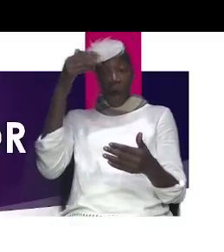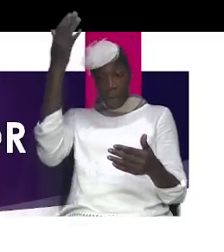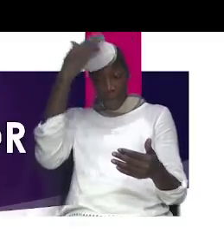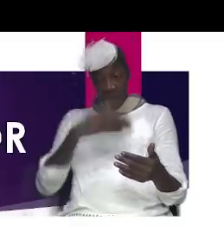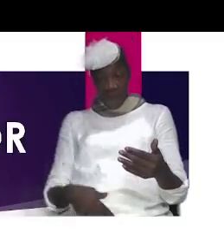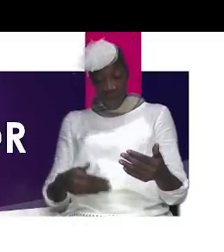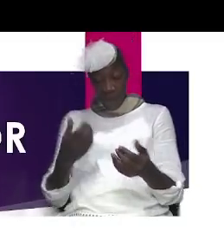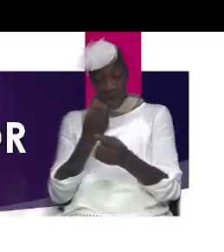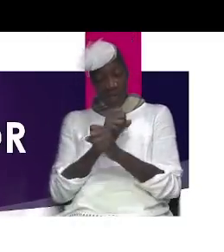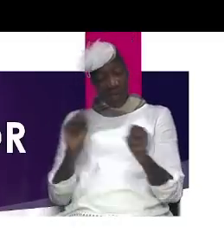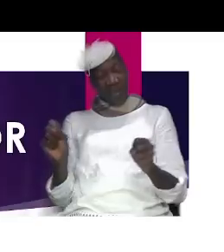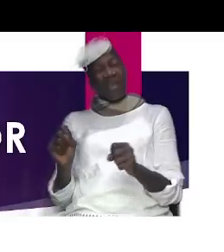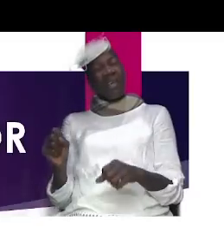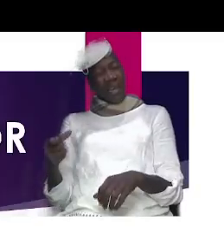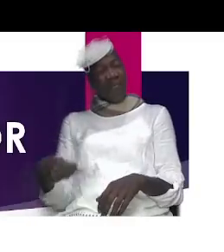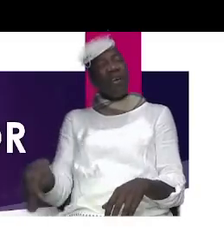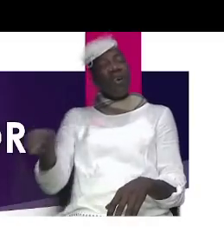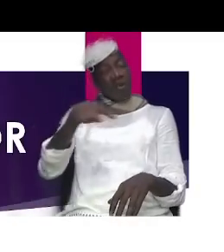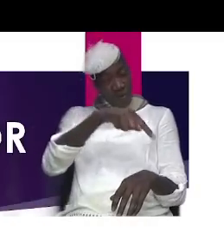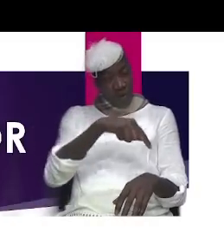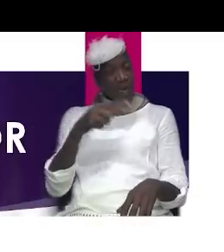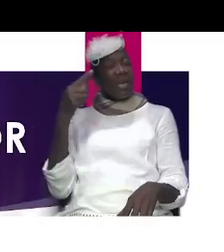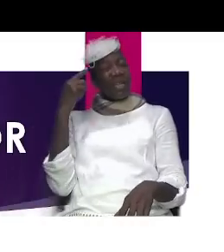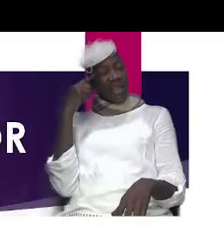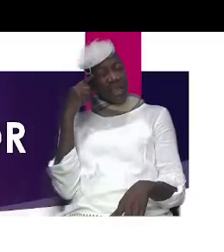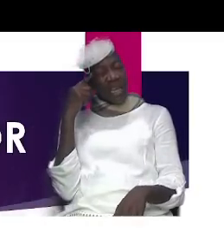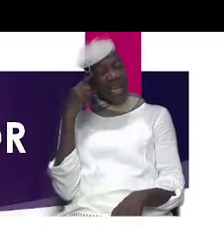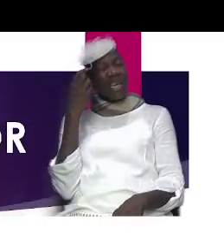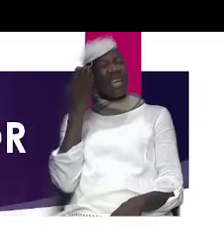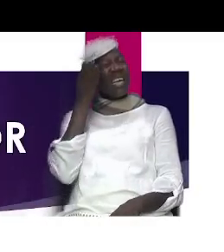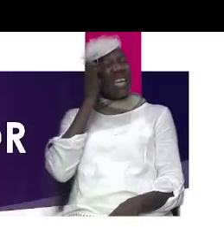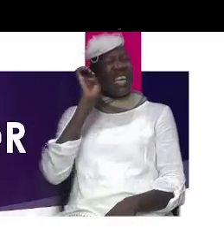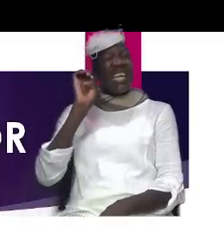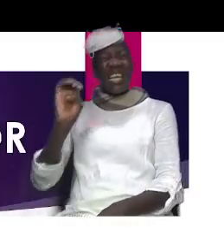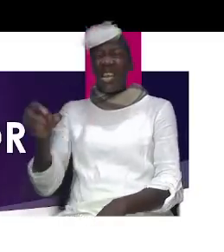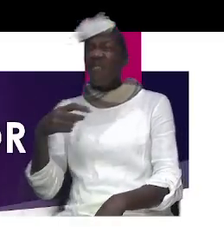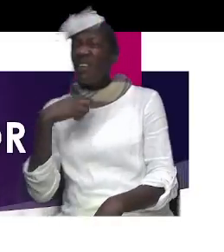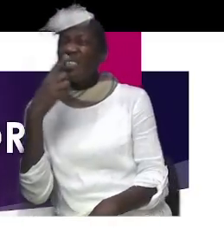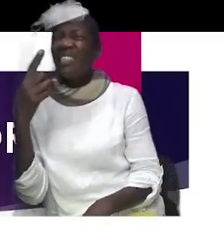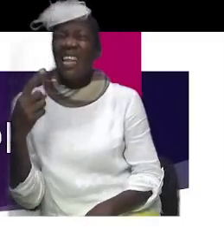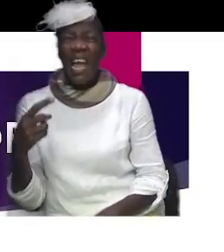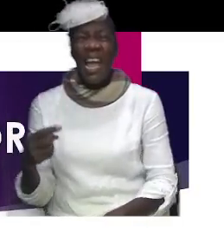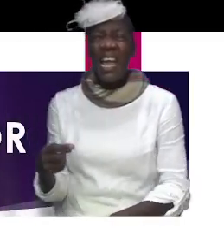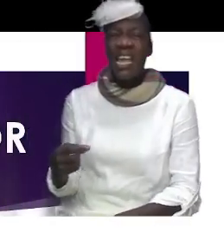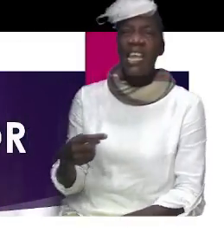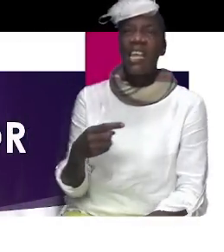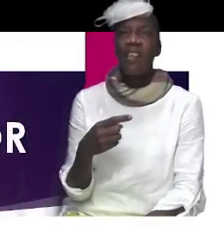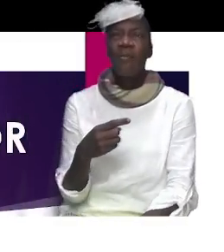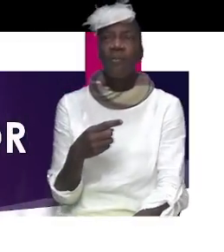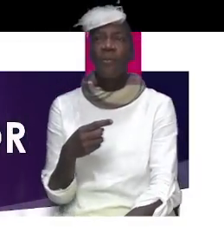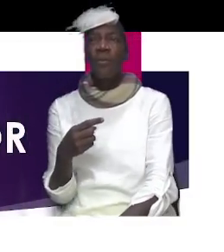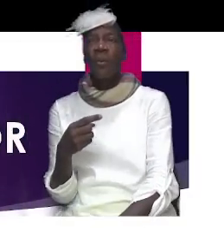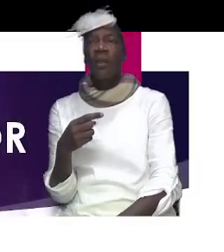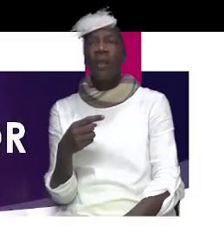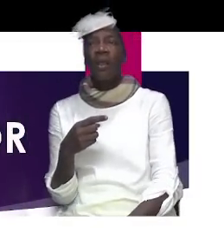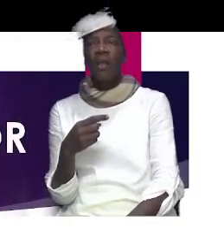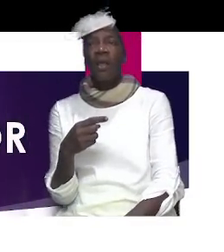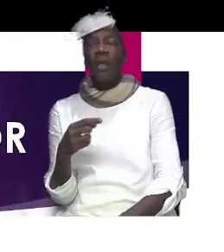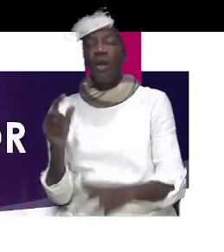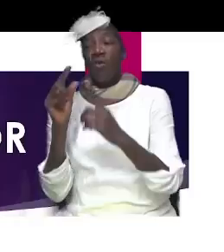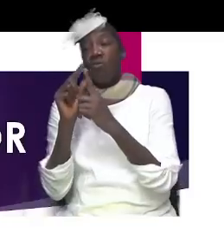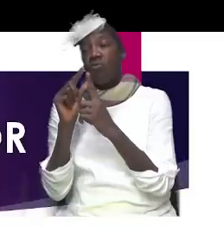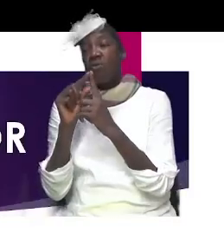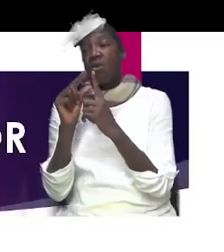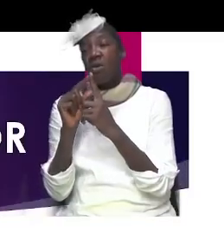we would have been thinking all the evil things. We would have been saying all kind of illegitimate things, words